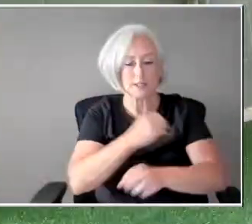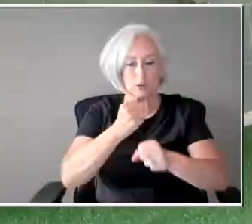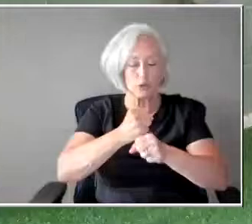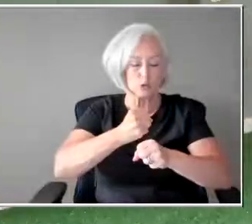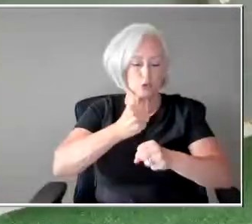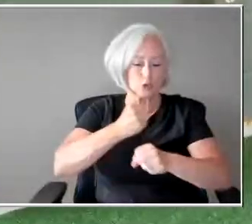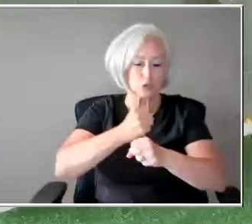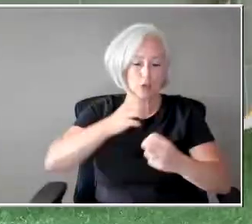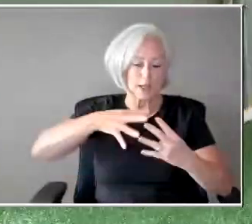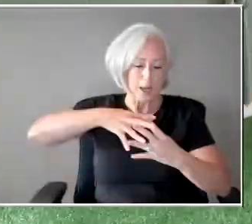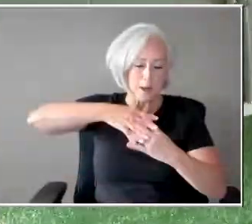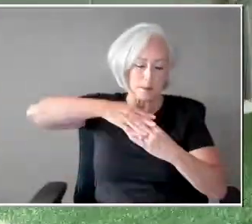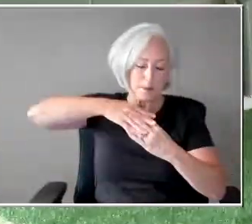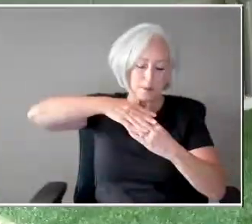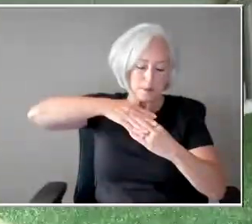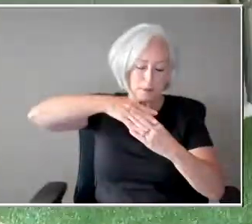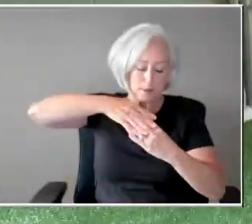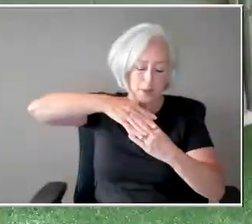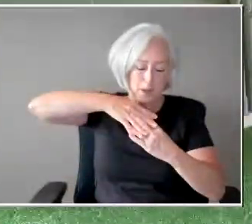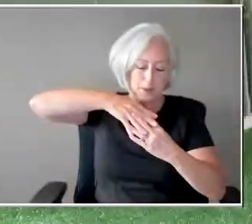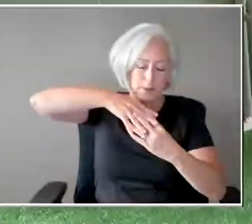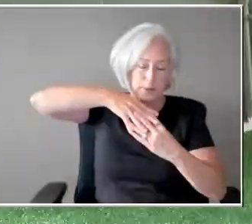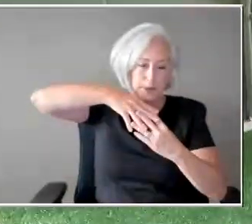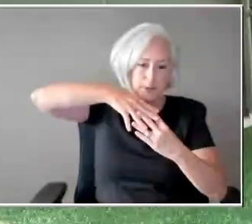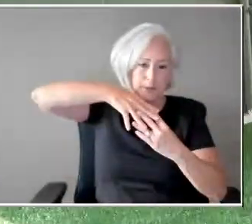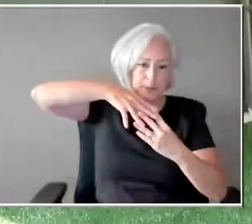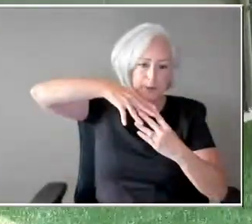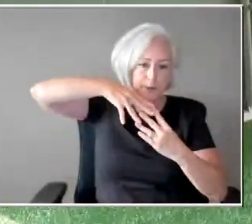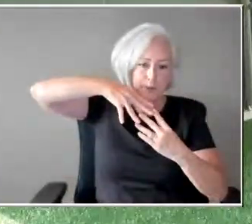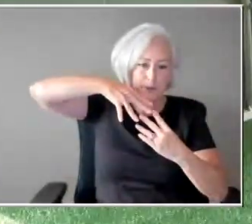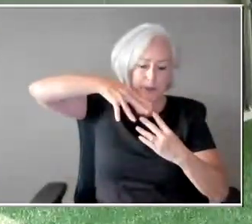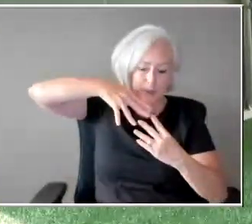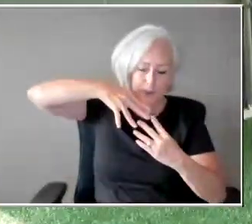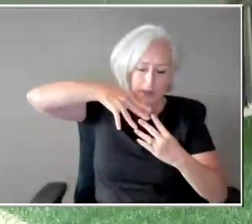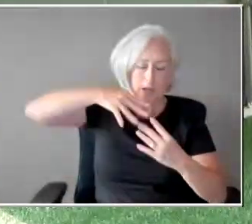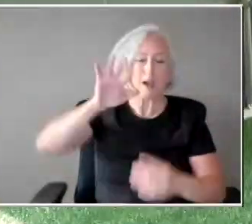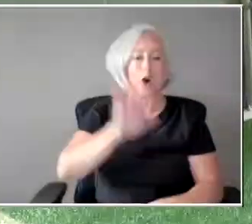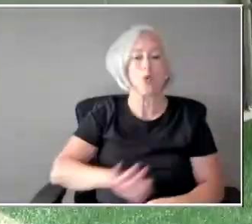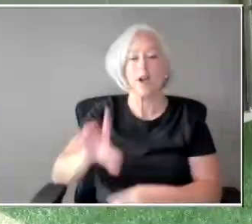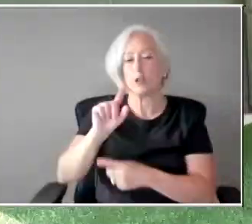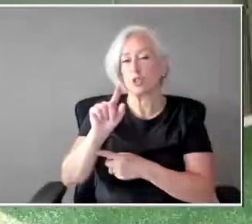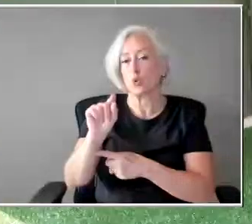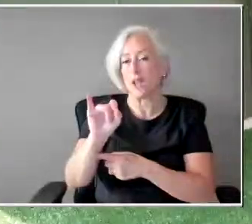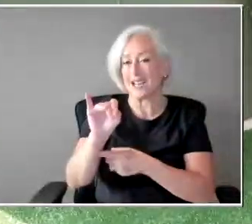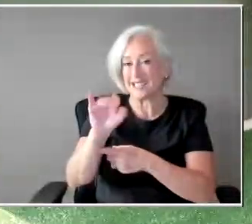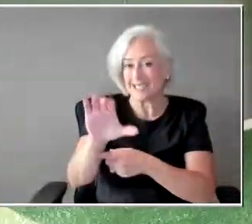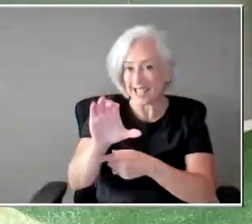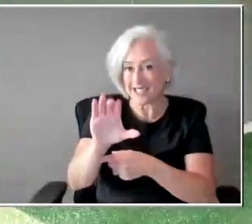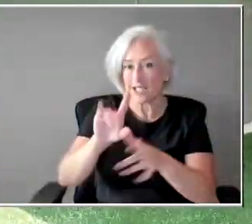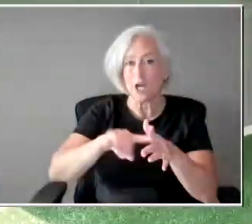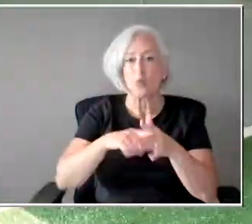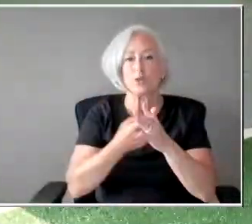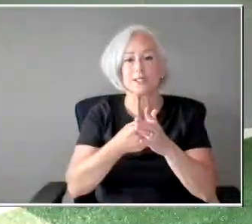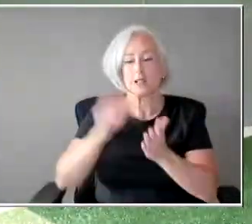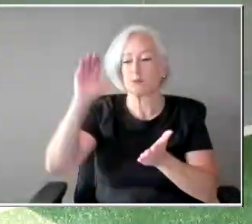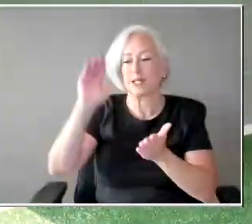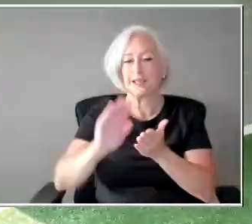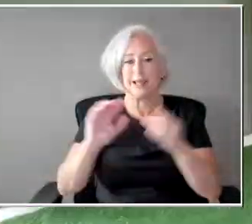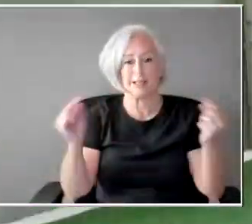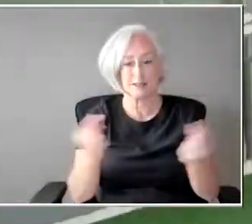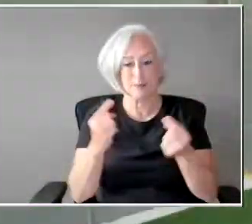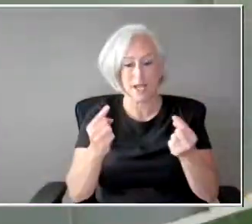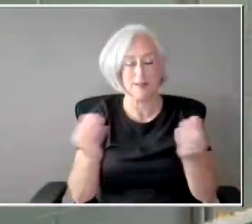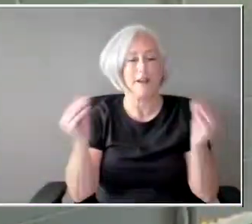mark, that's when it's gonna be less painful and a little bit more relaxed in that position. Go ahead and stand